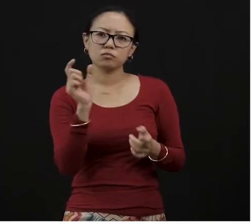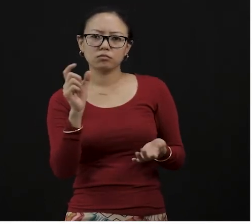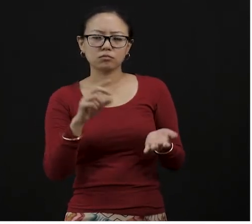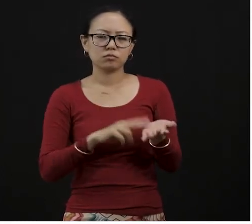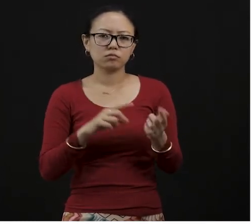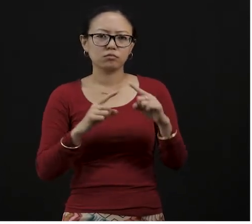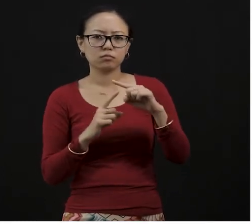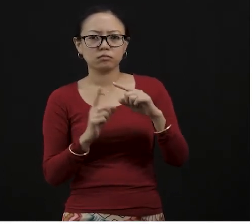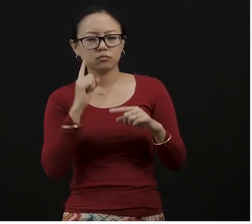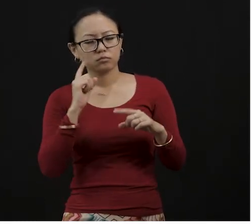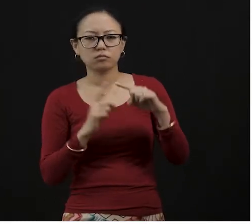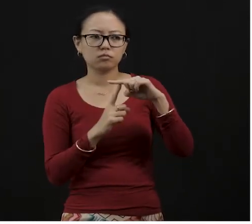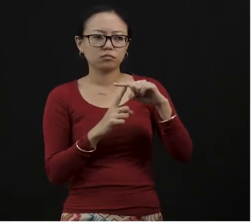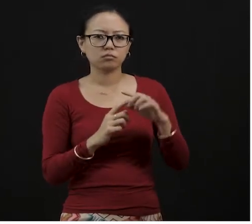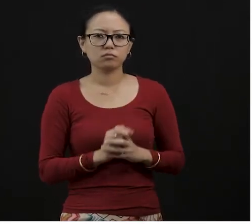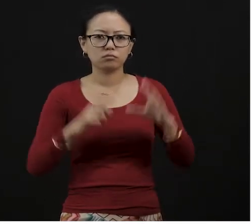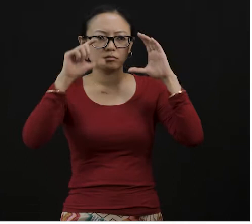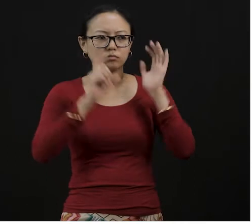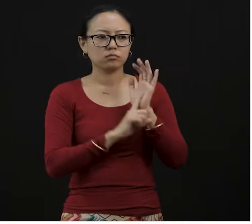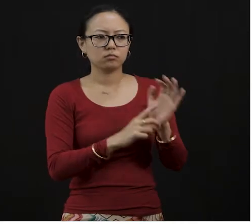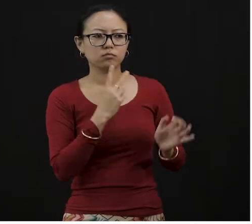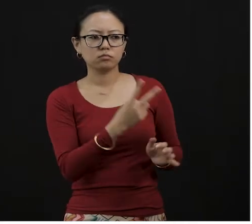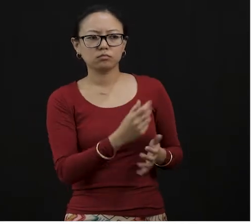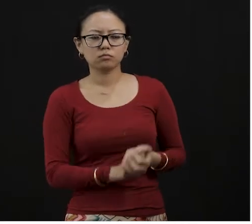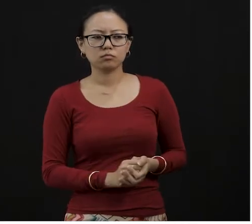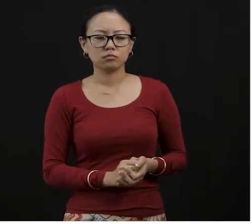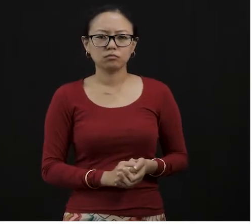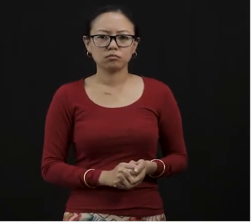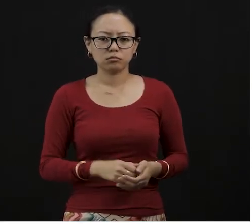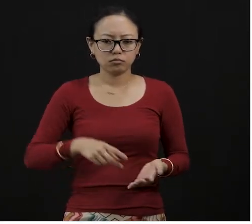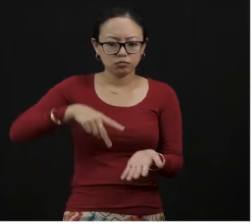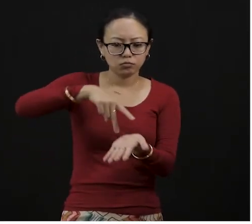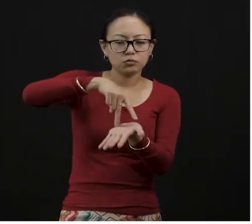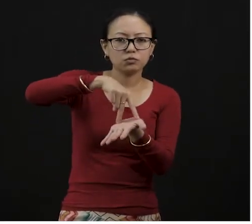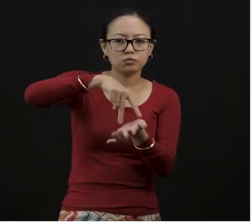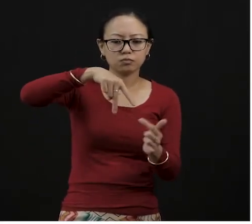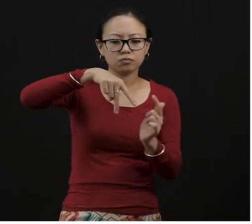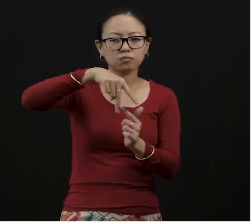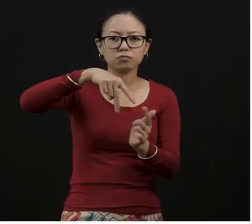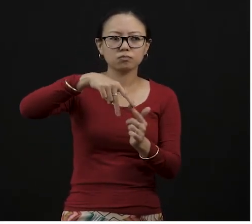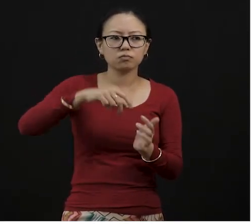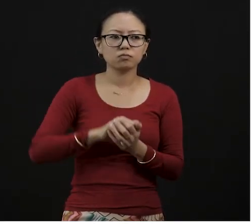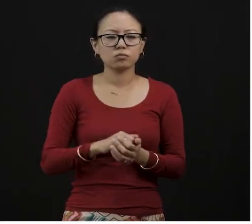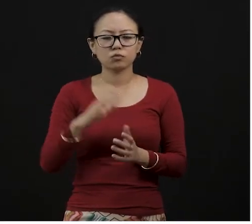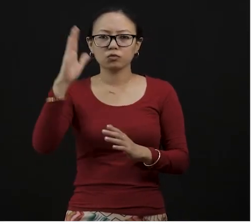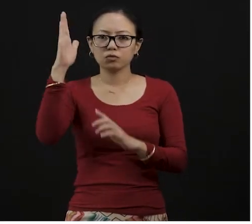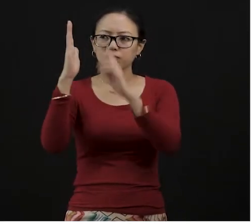can see in the picture, this is your base, this is your hand span, this is your cubit, this is your foot span. So earlier,